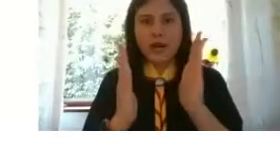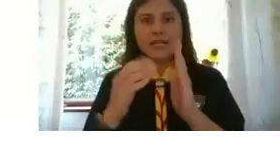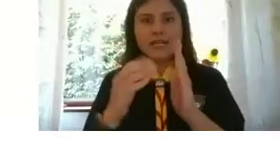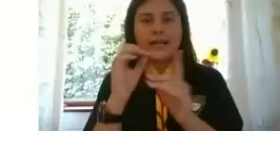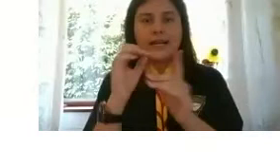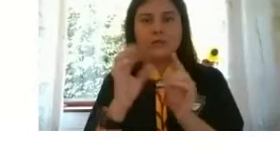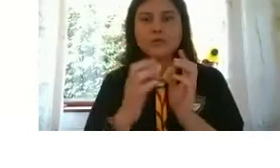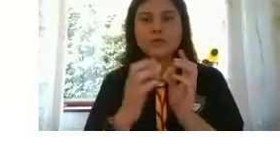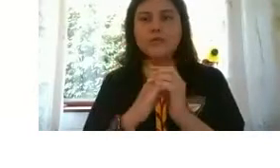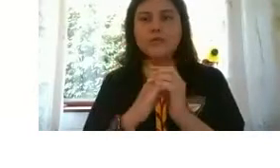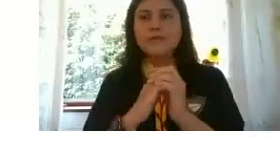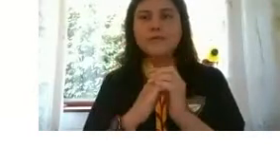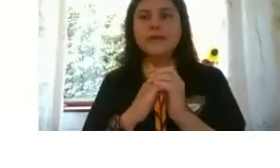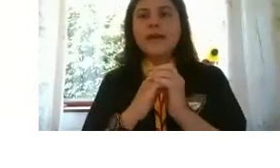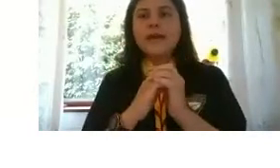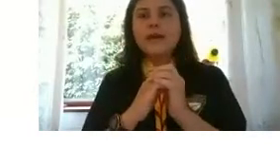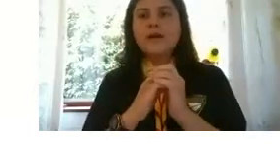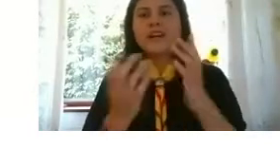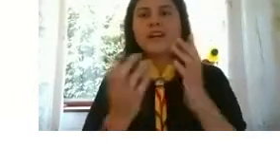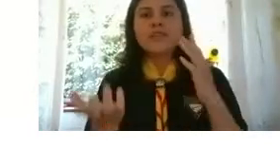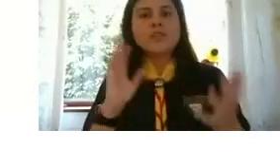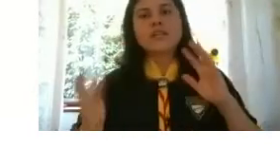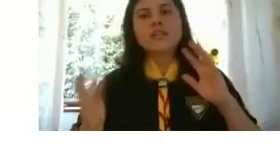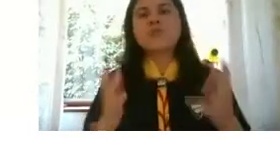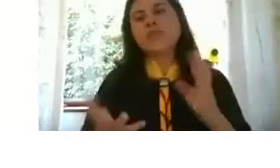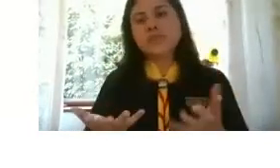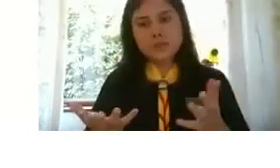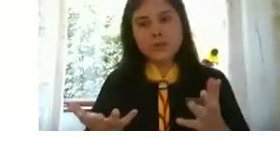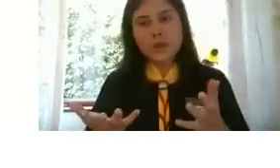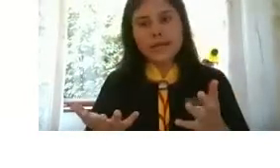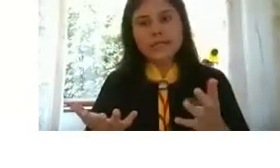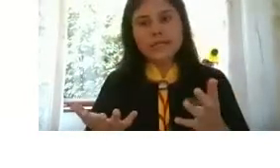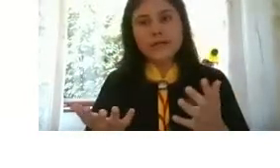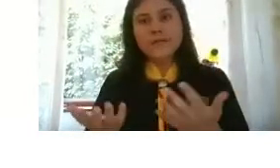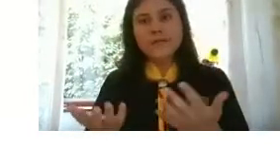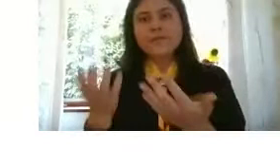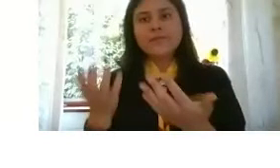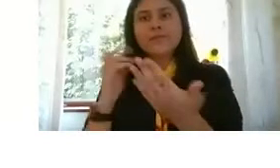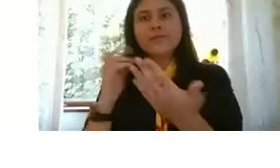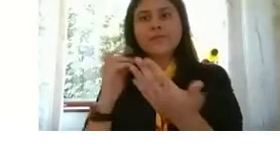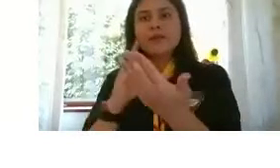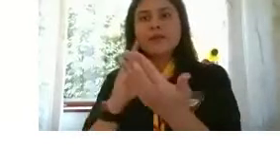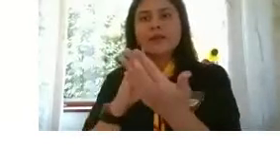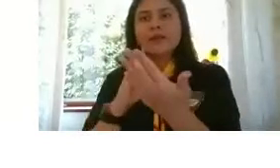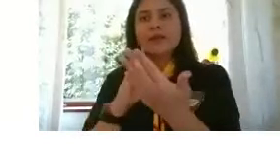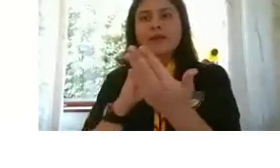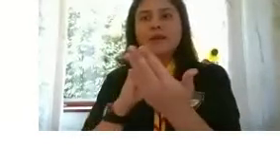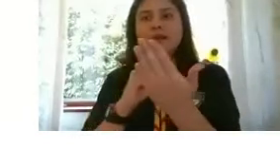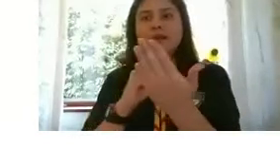and they're able to sign. I think those are the two comfortable ways.